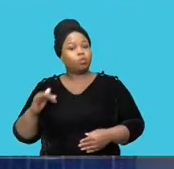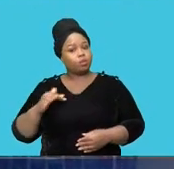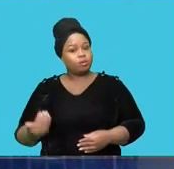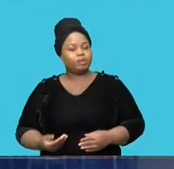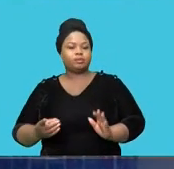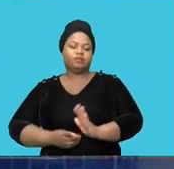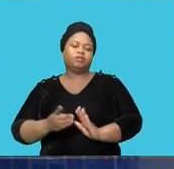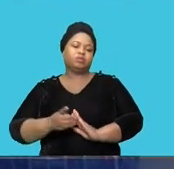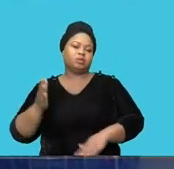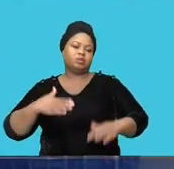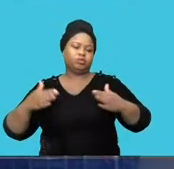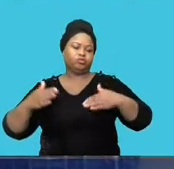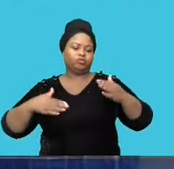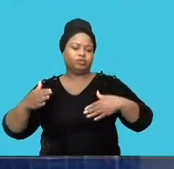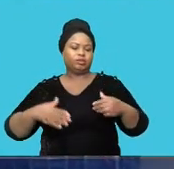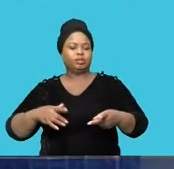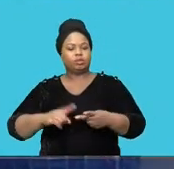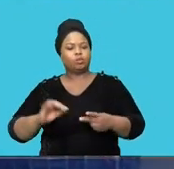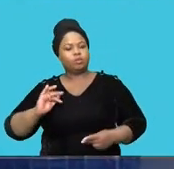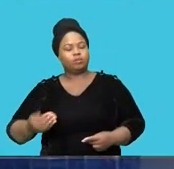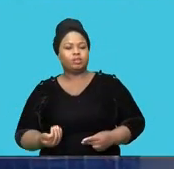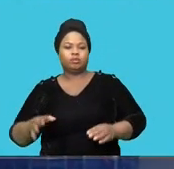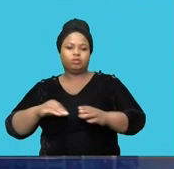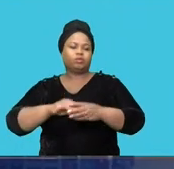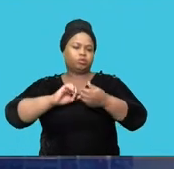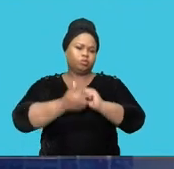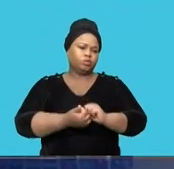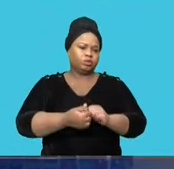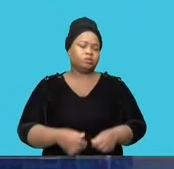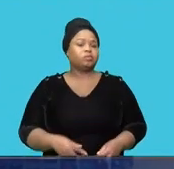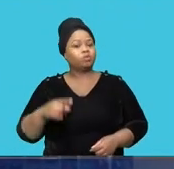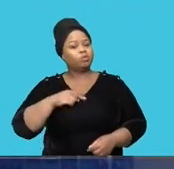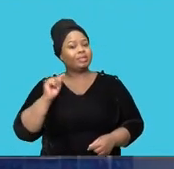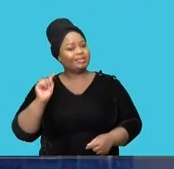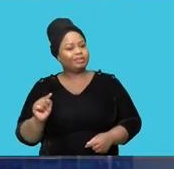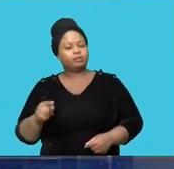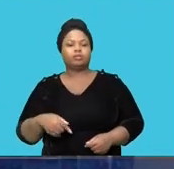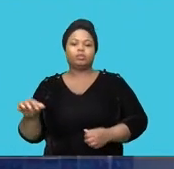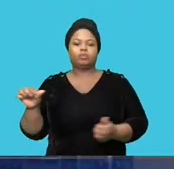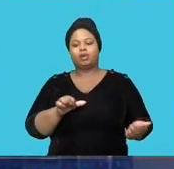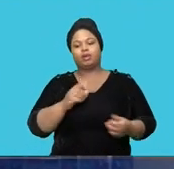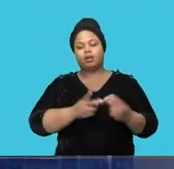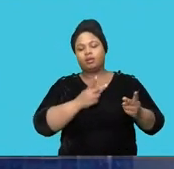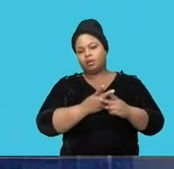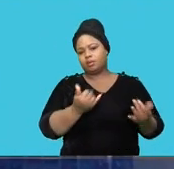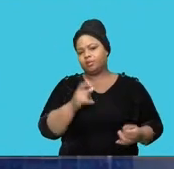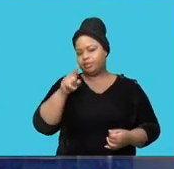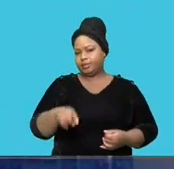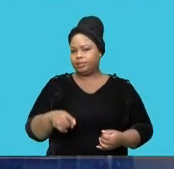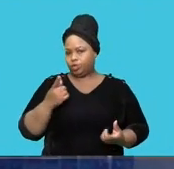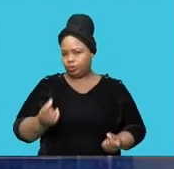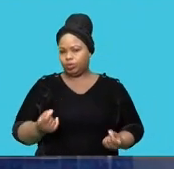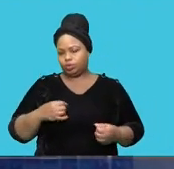in administration, women involved in sports, because they must go back and pass that down to